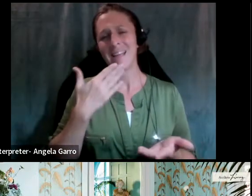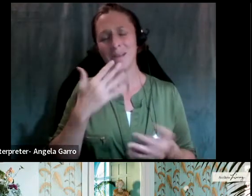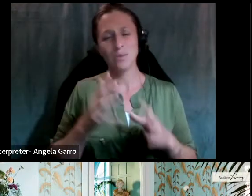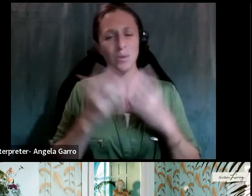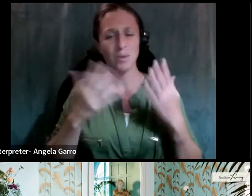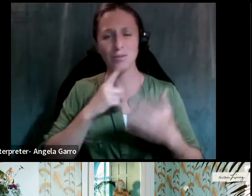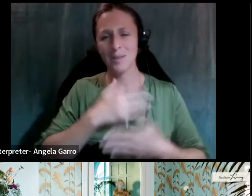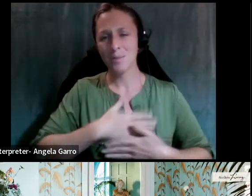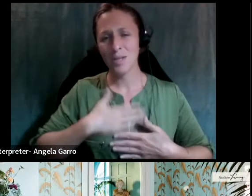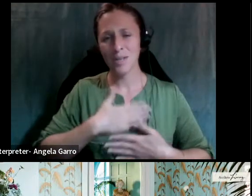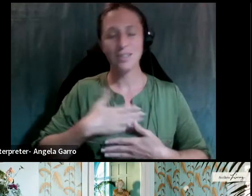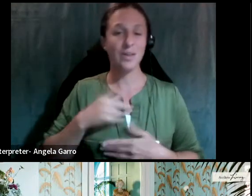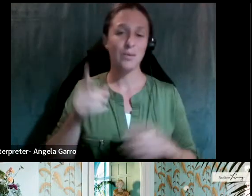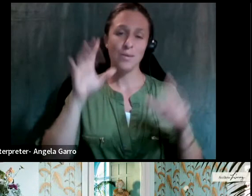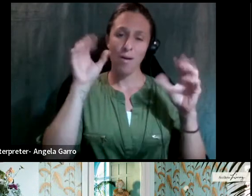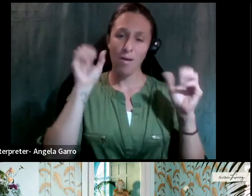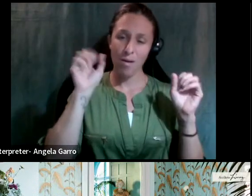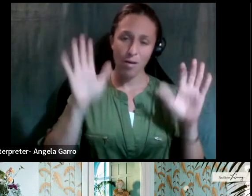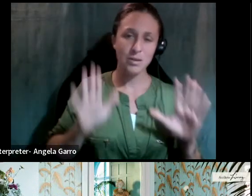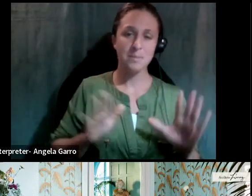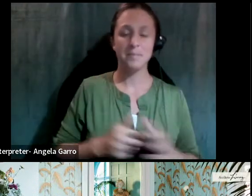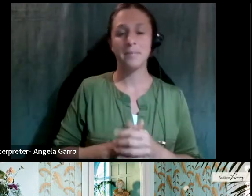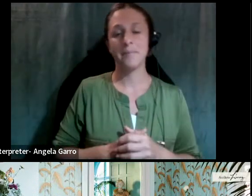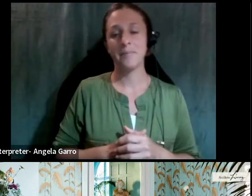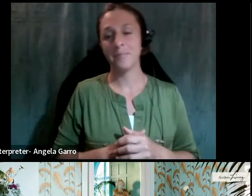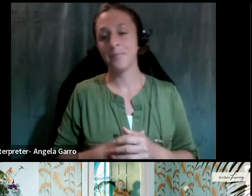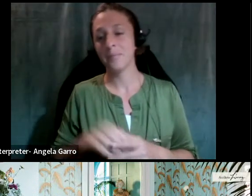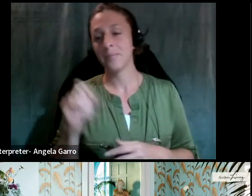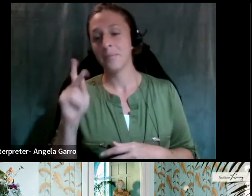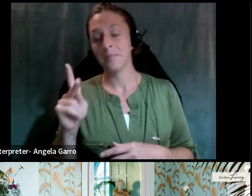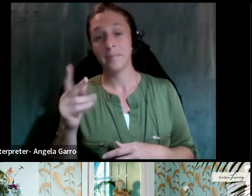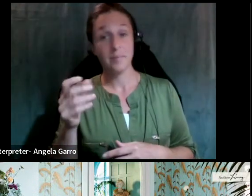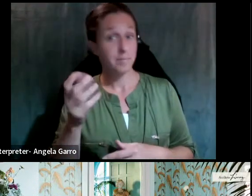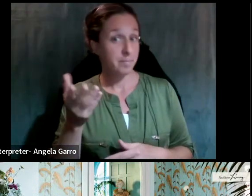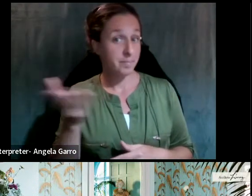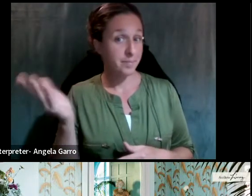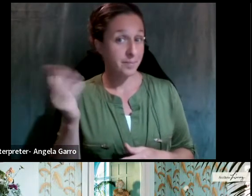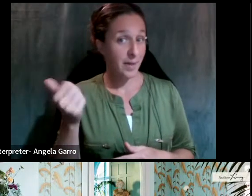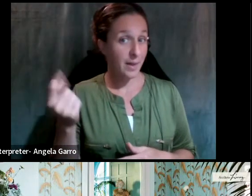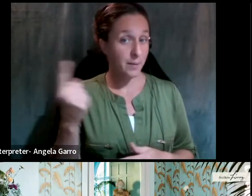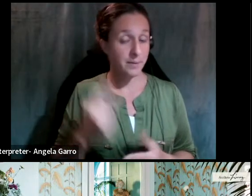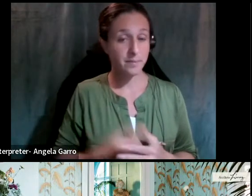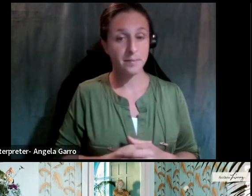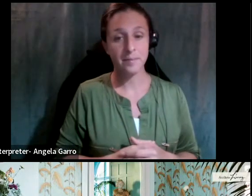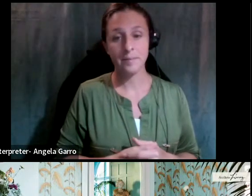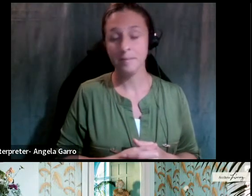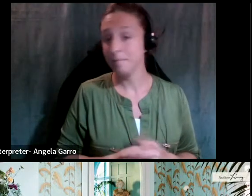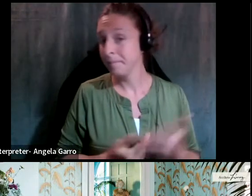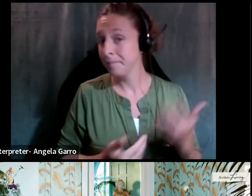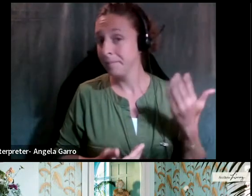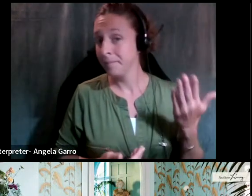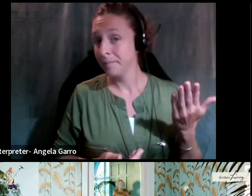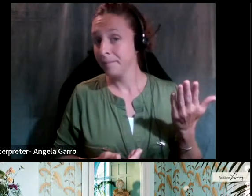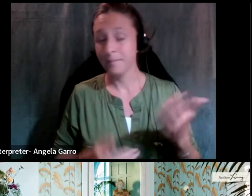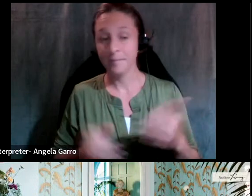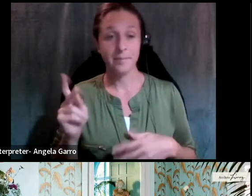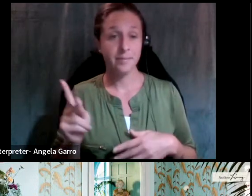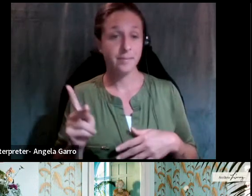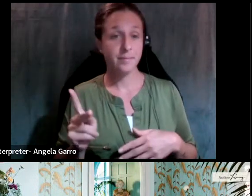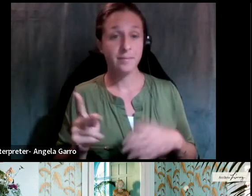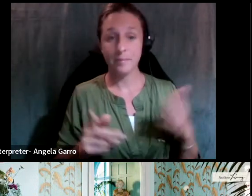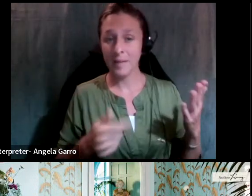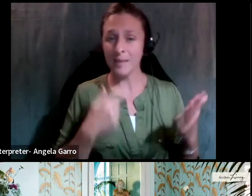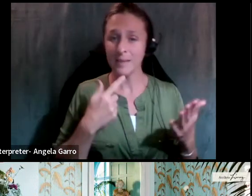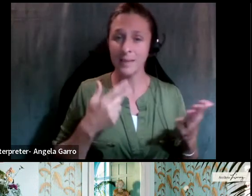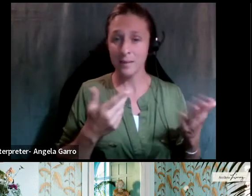much. You are awesome. Okay. So anyone? I No have one? something if Okay. I can Yeah, wait go though. ahead.